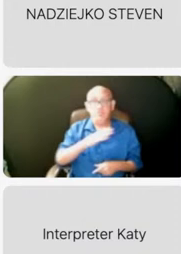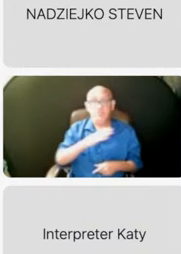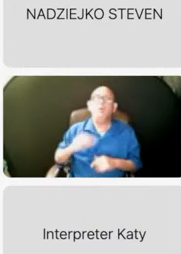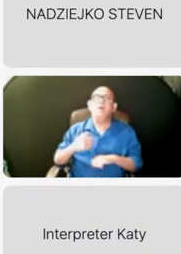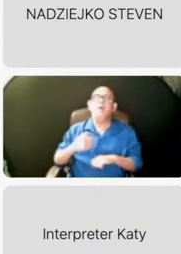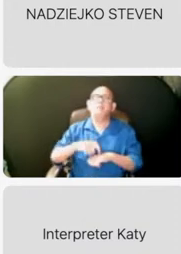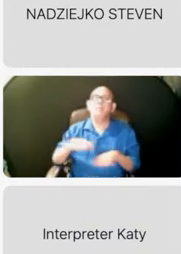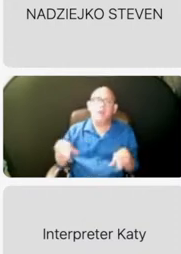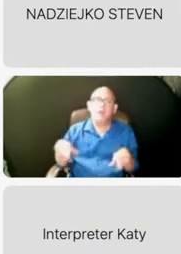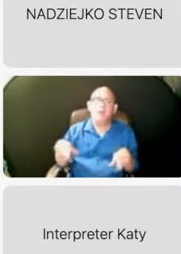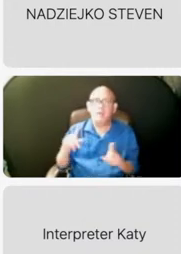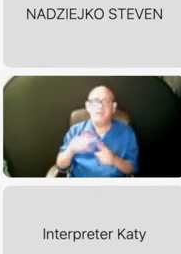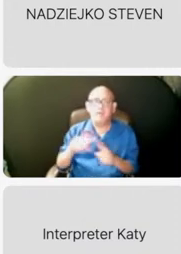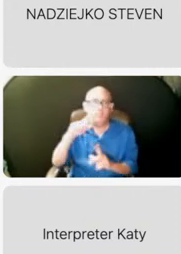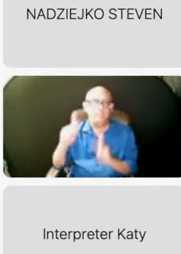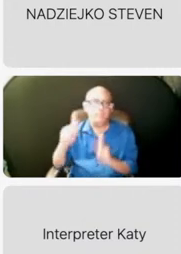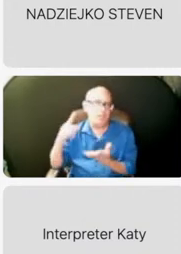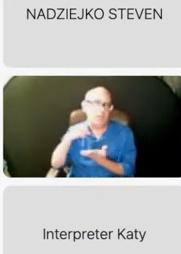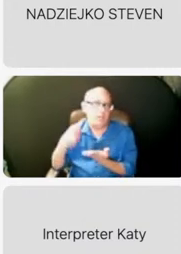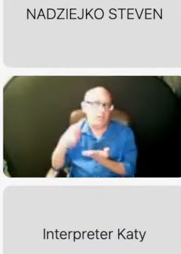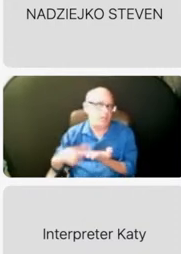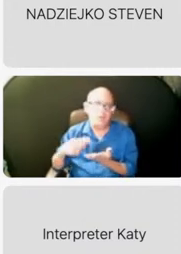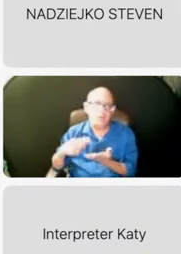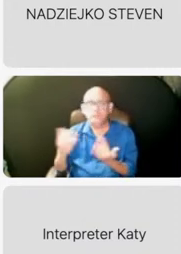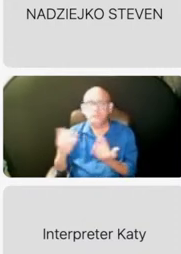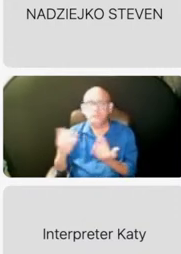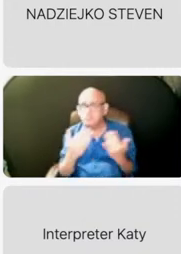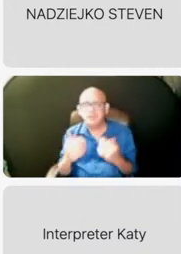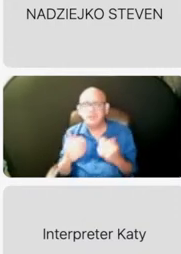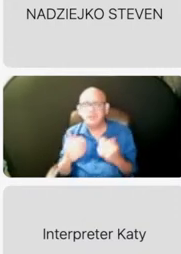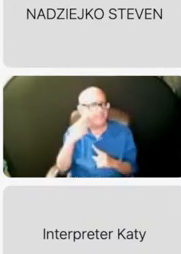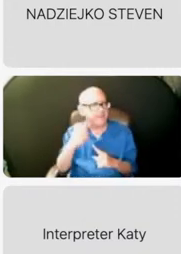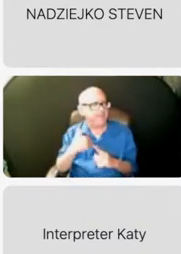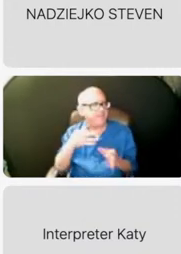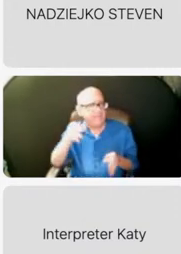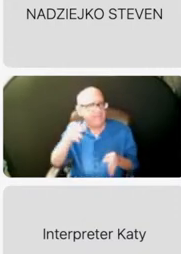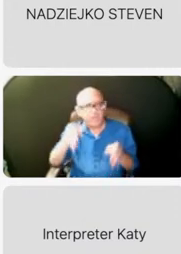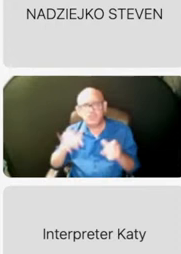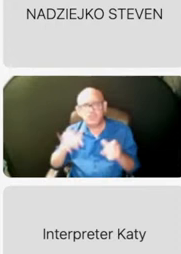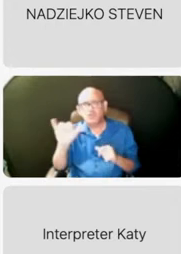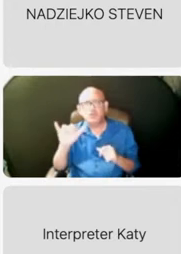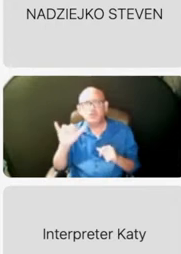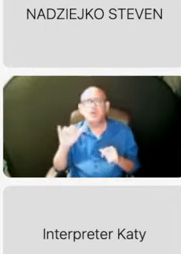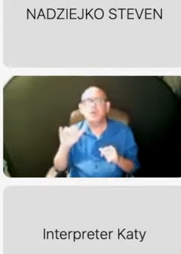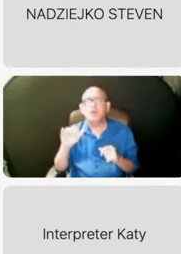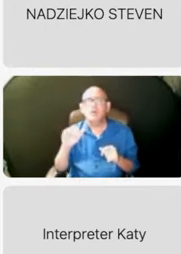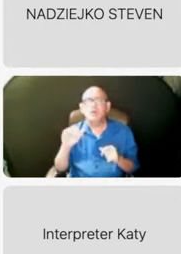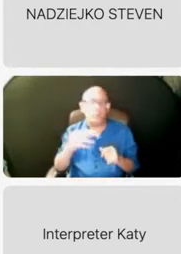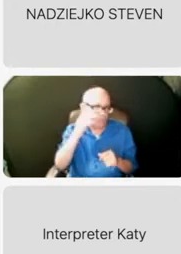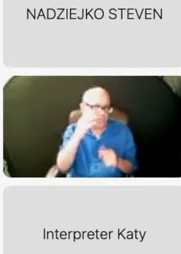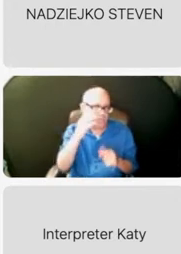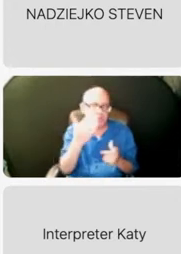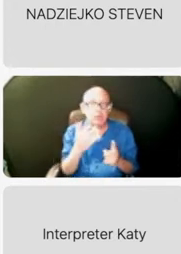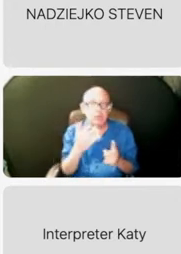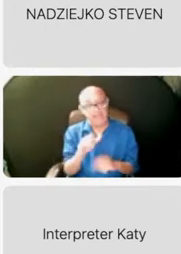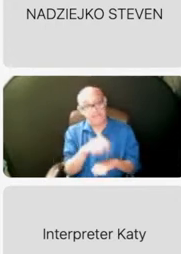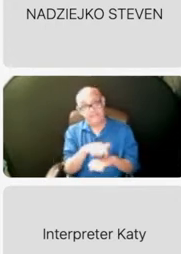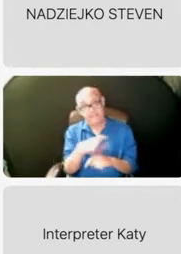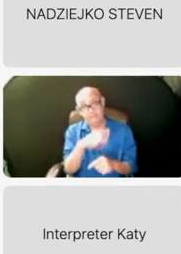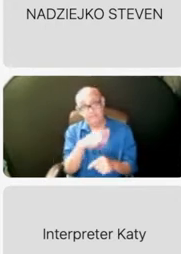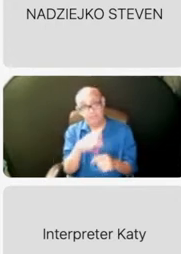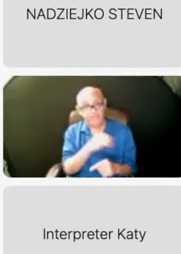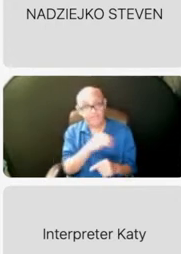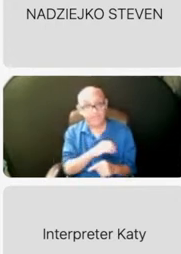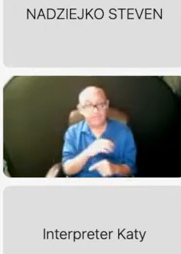hearing that would need takes place so at that at that time at the time of the hearing the uh community